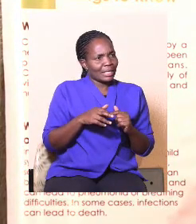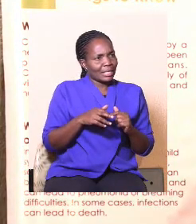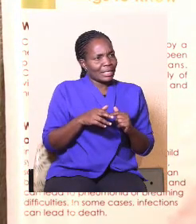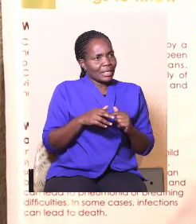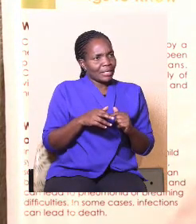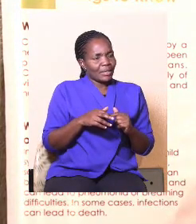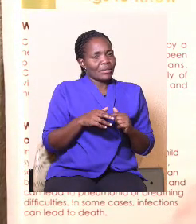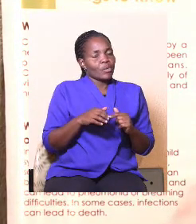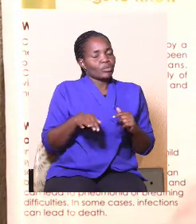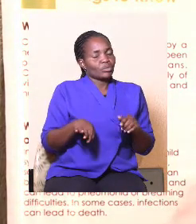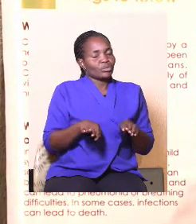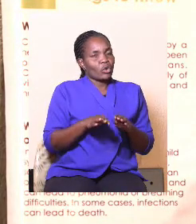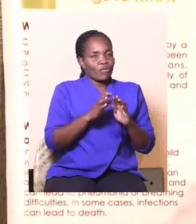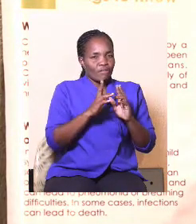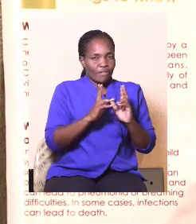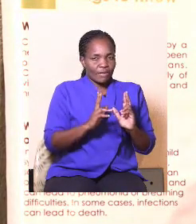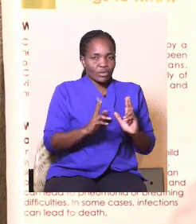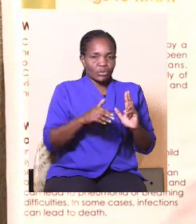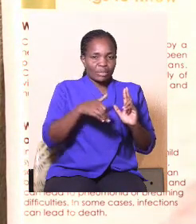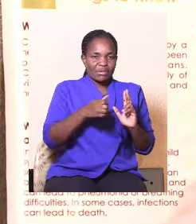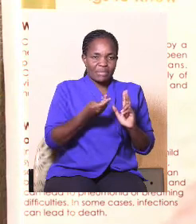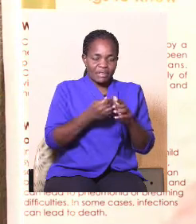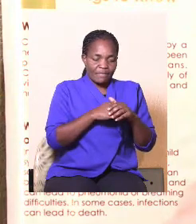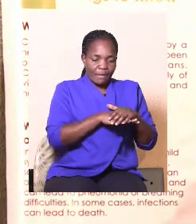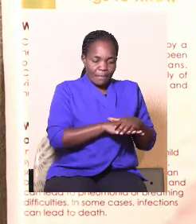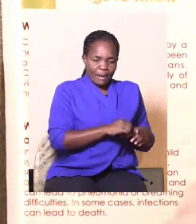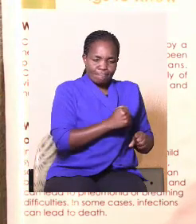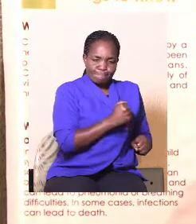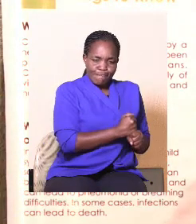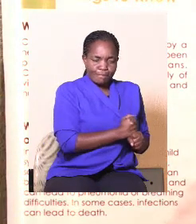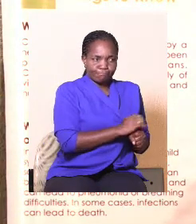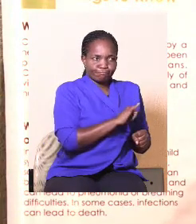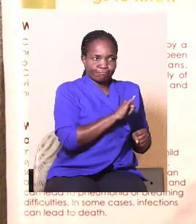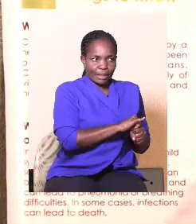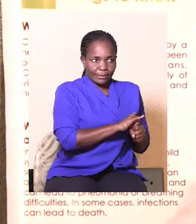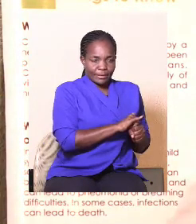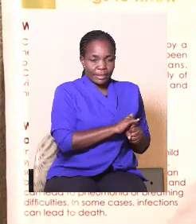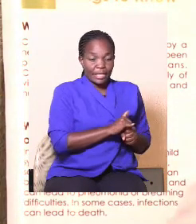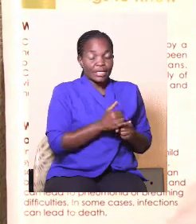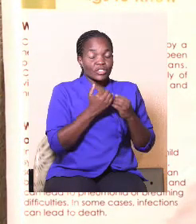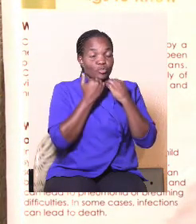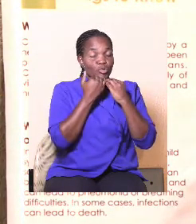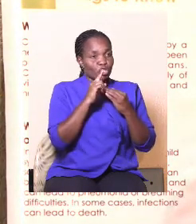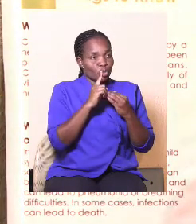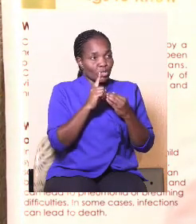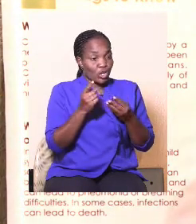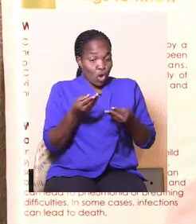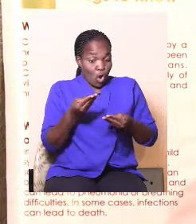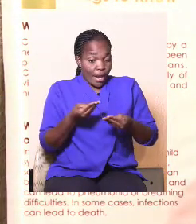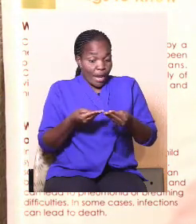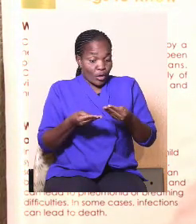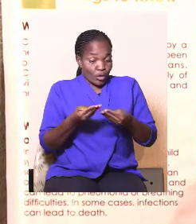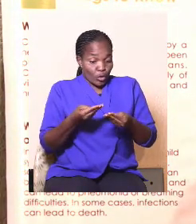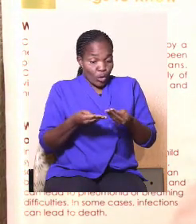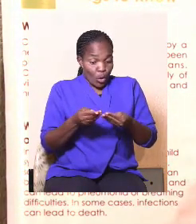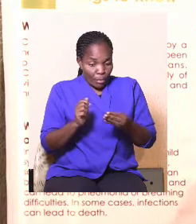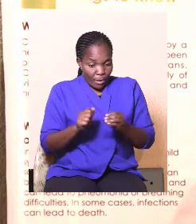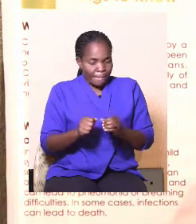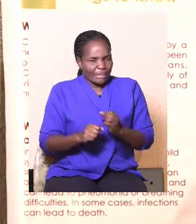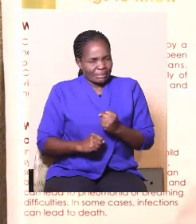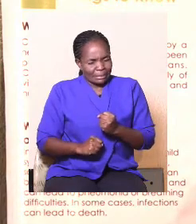does not leave? First of all, it's important that we manage the economy prudently. If we manage the